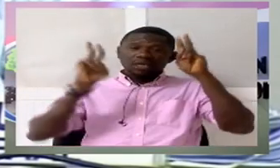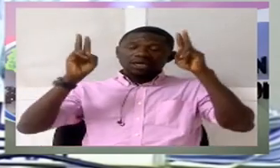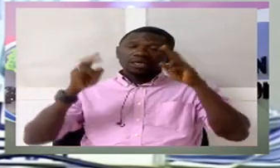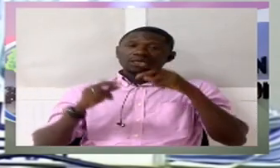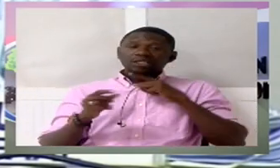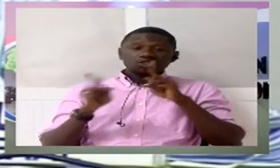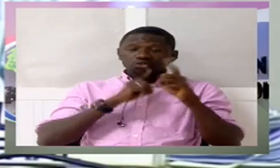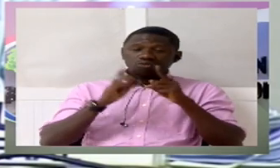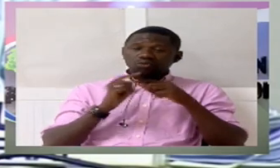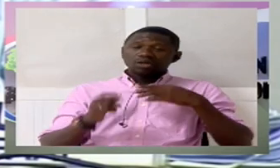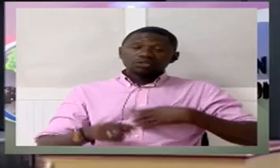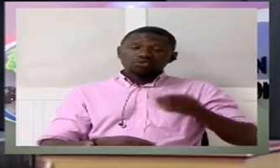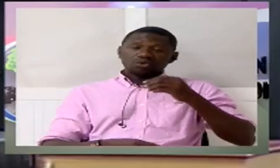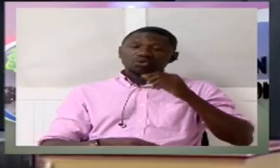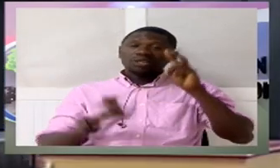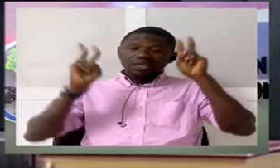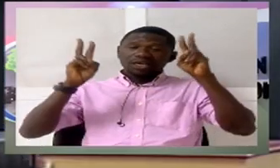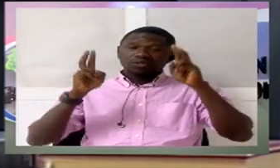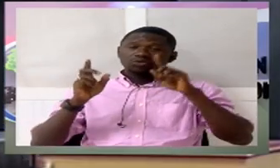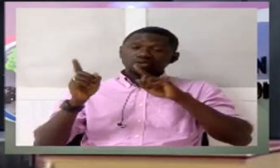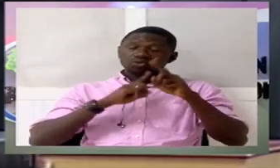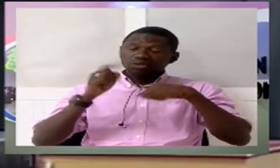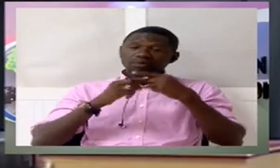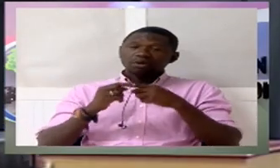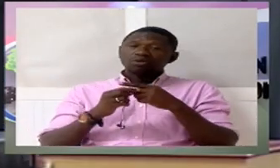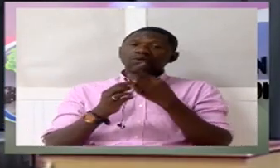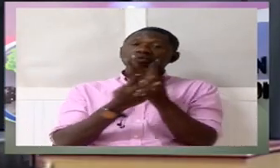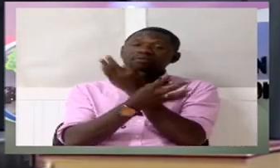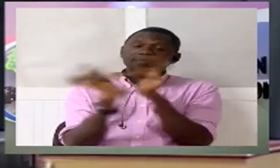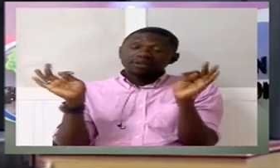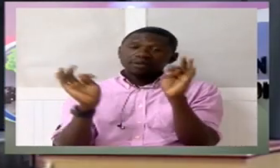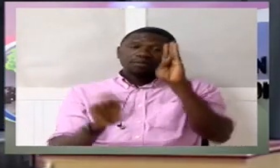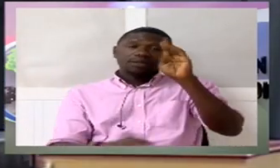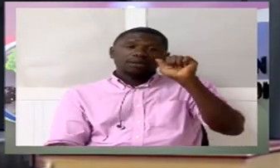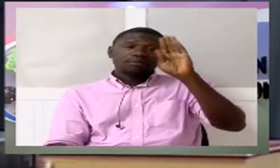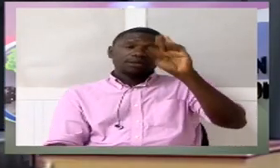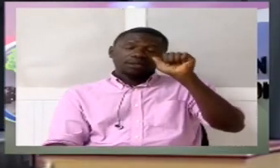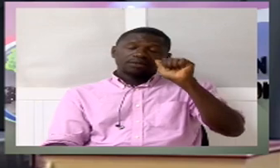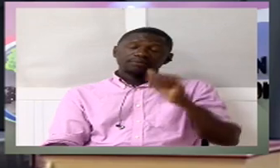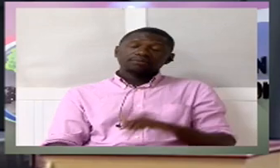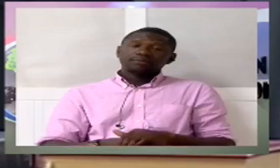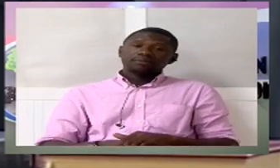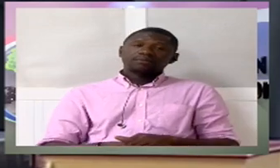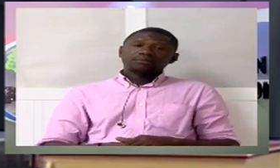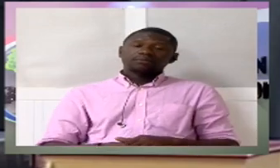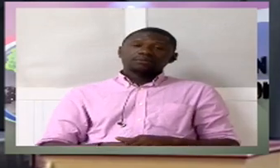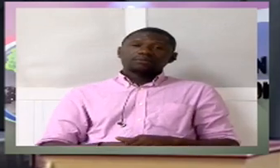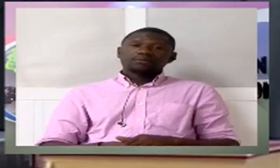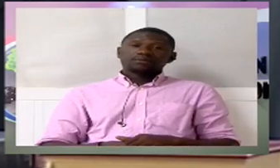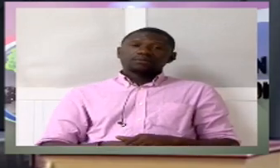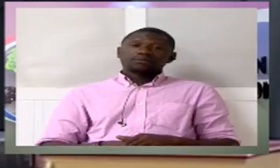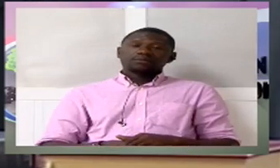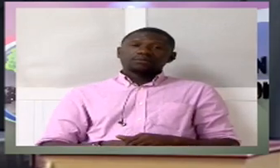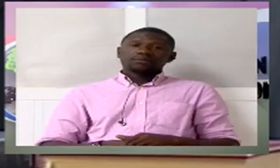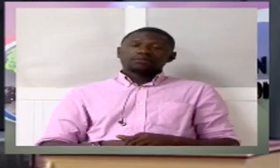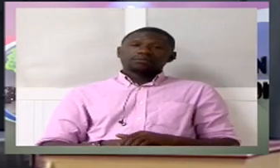Baba released? For yala no kofu anadi many memu yaje me fue ikachala banka kachakula buru yaje baba ya bula. Ikachata kula dimma